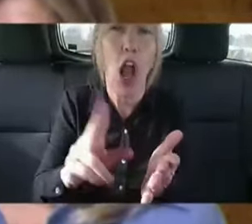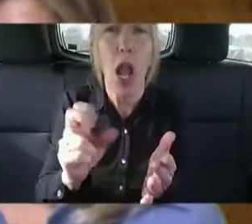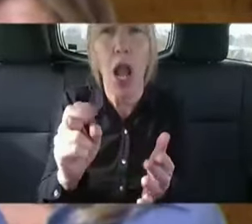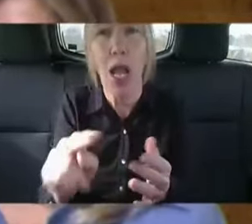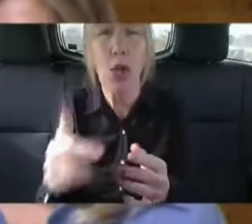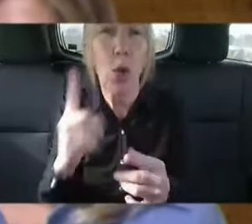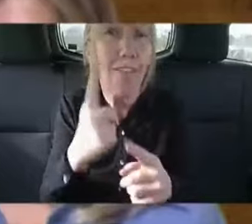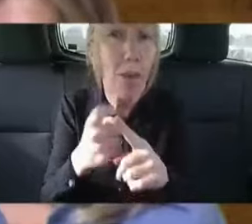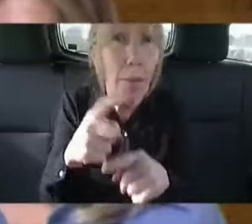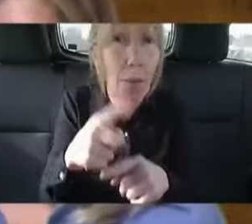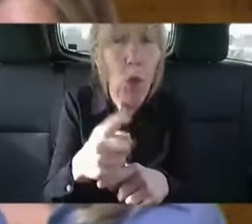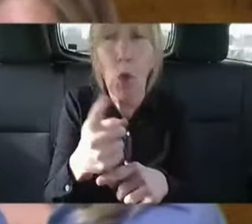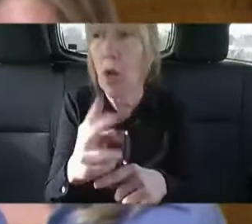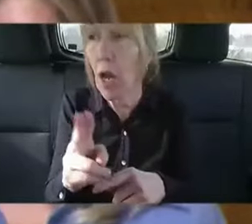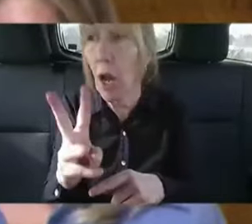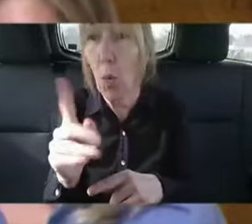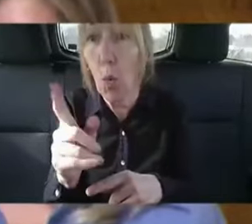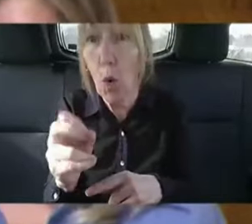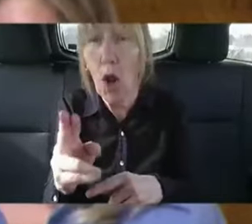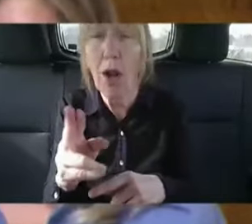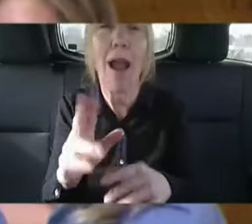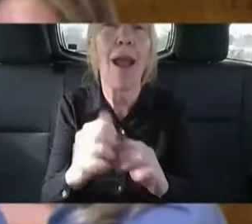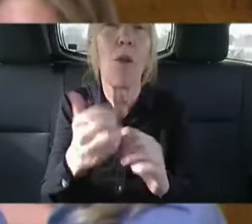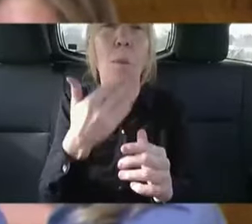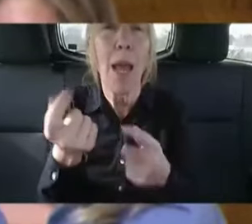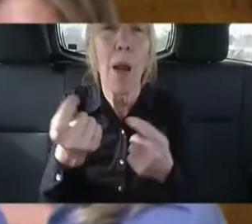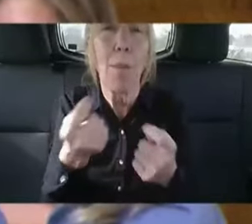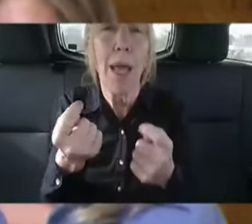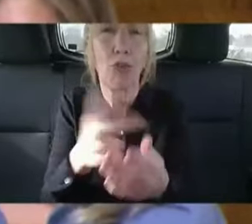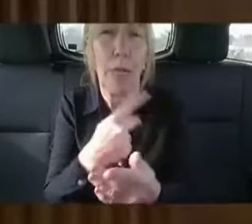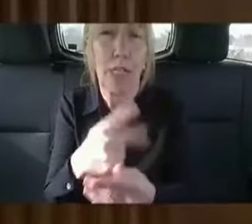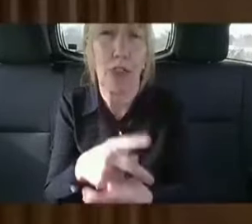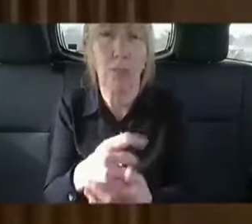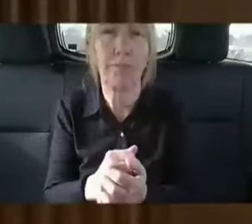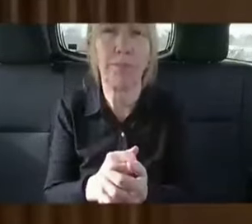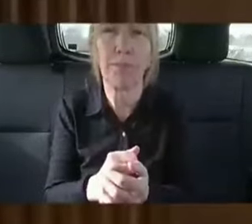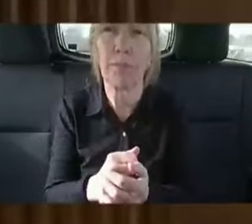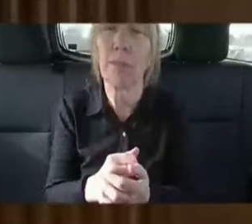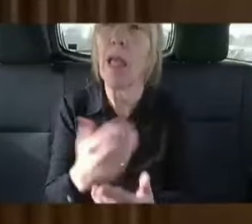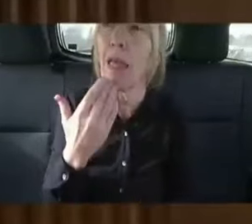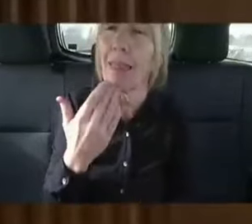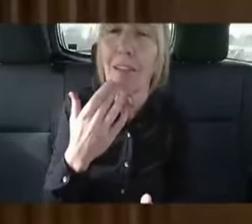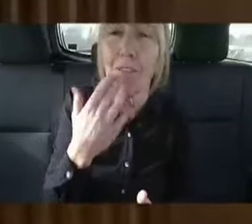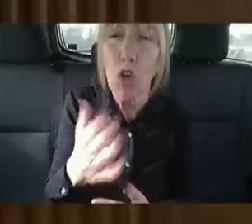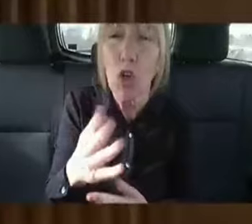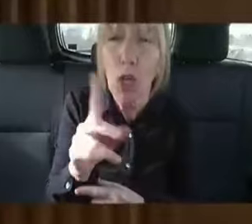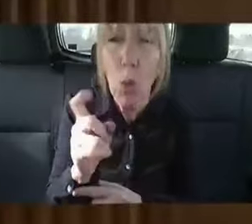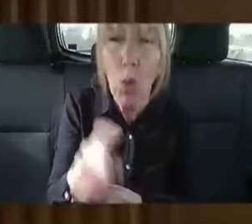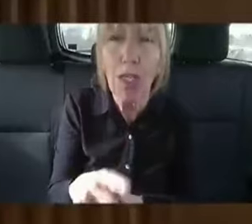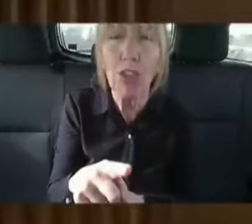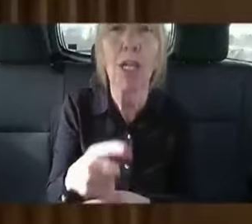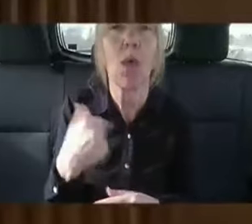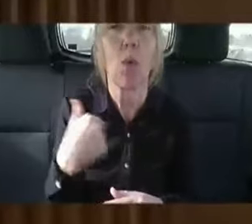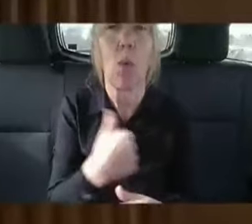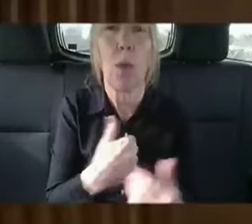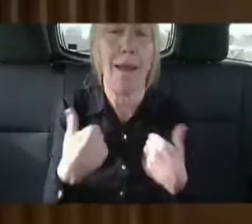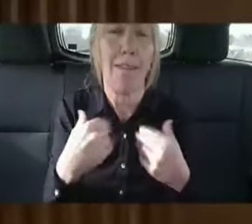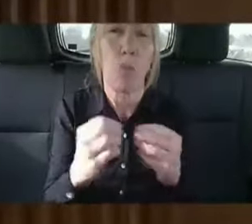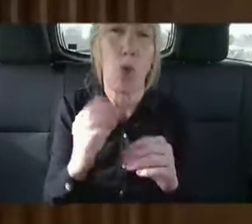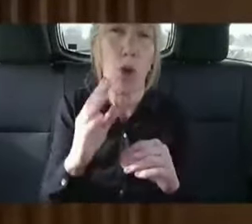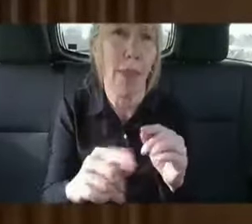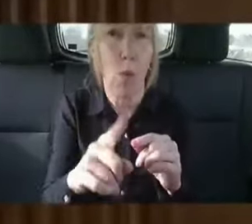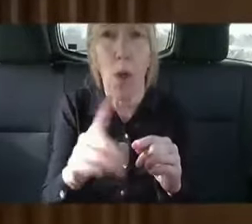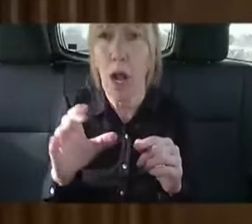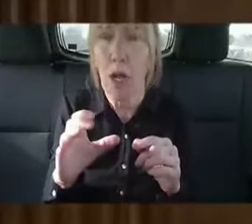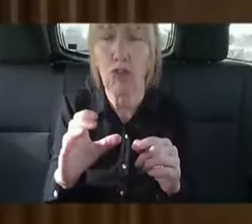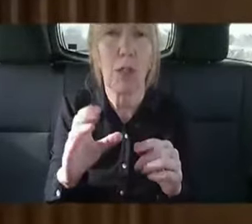Walker or whomever as to how to better manage these patients? Thank you for the question. You know, we have over 100 participants